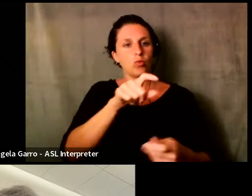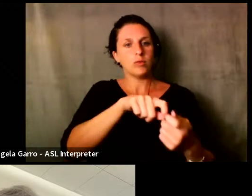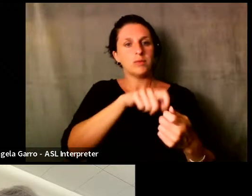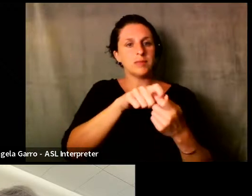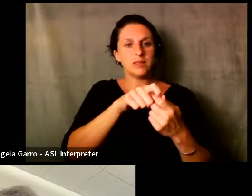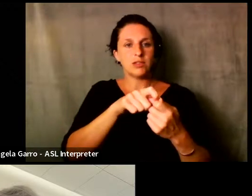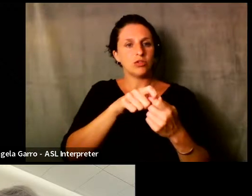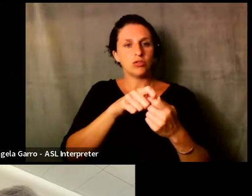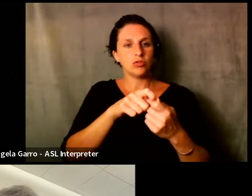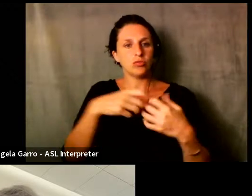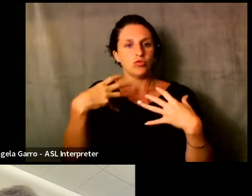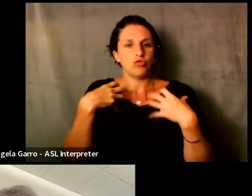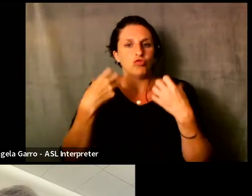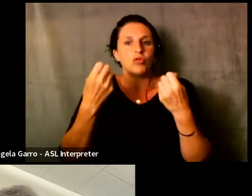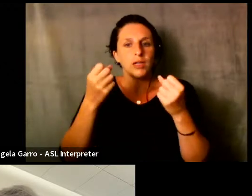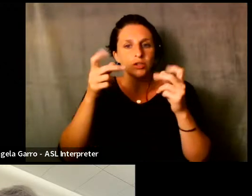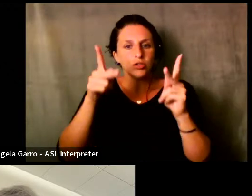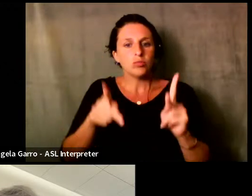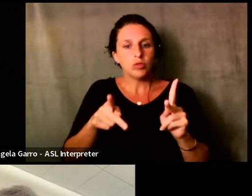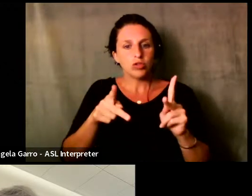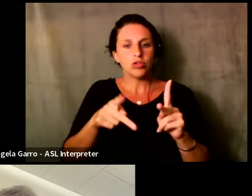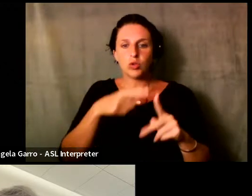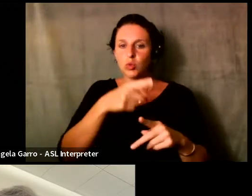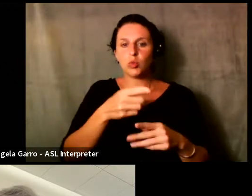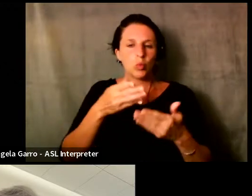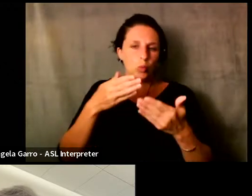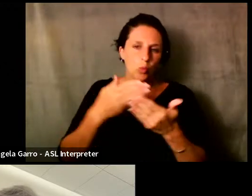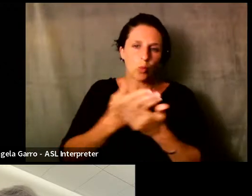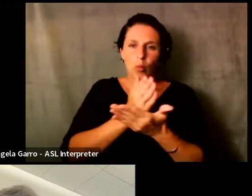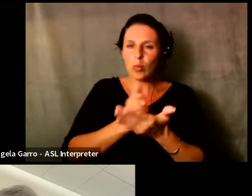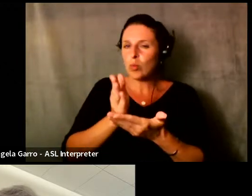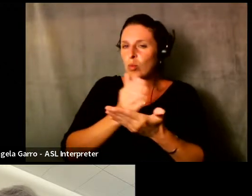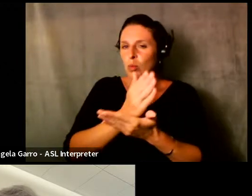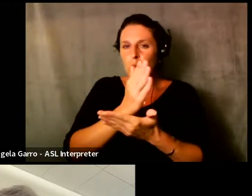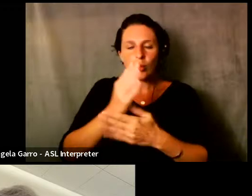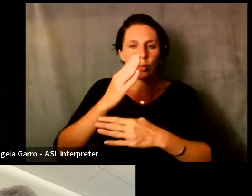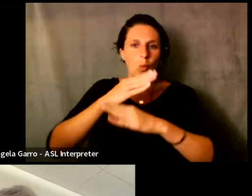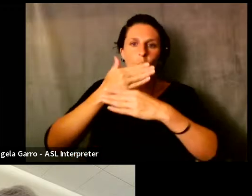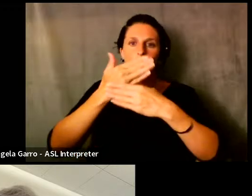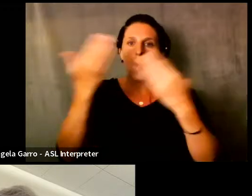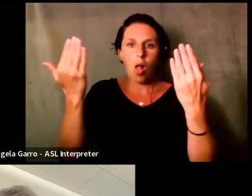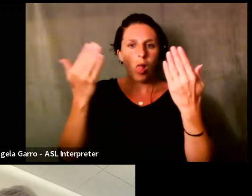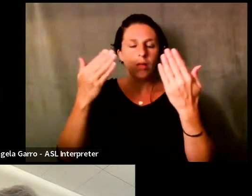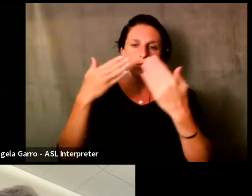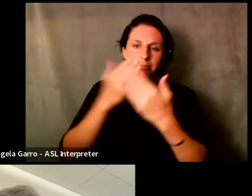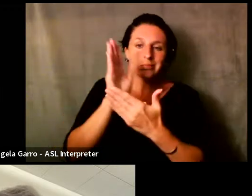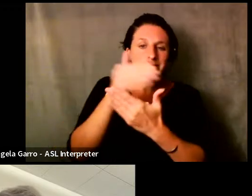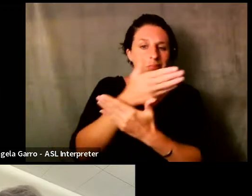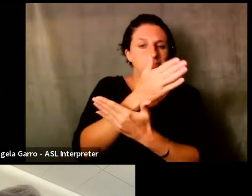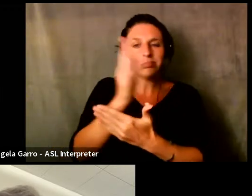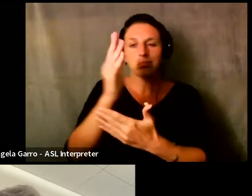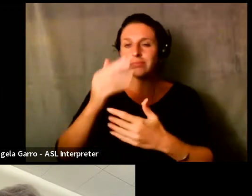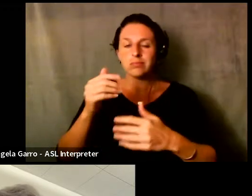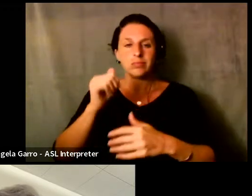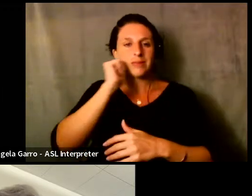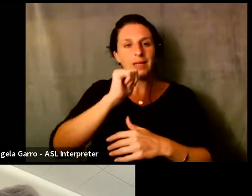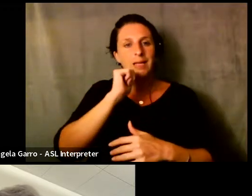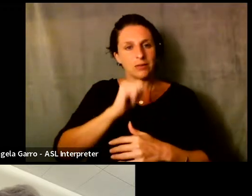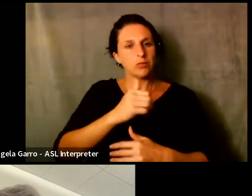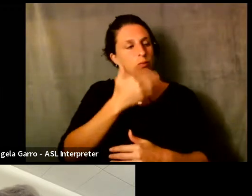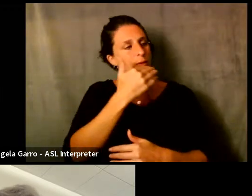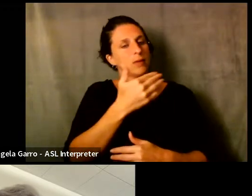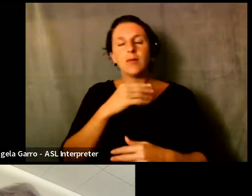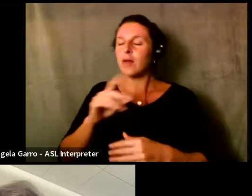courageous person because Thank you. you go through walls on a daily basis. So Thank you. thank you. I appreciate that. Thank